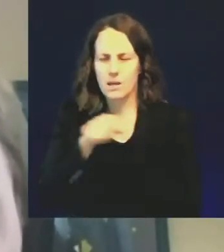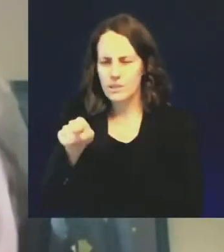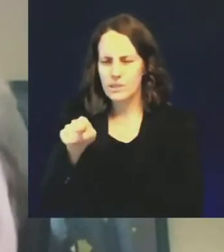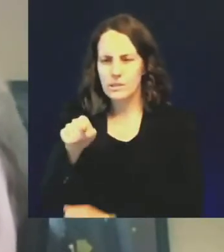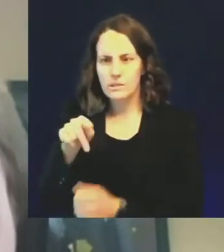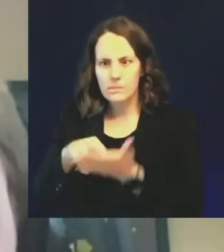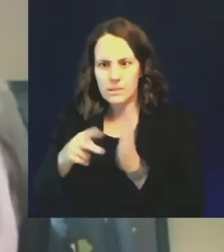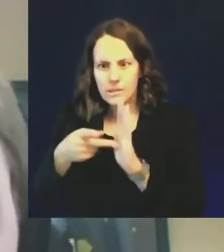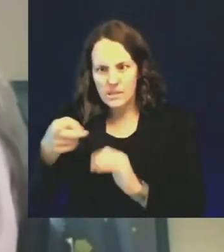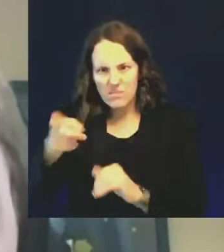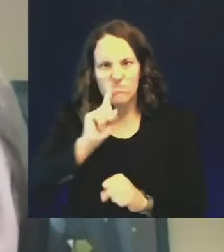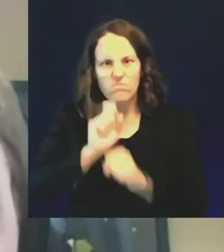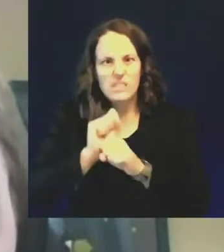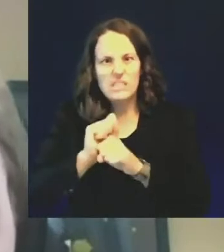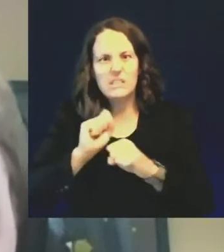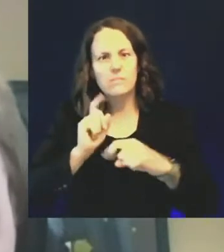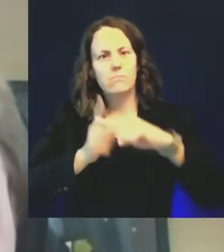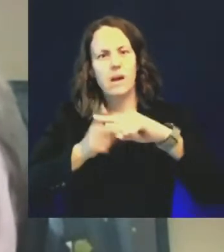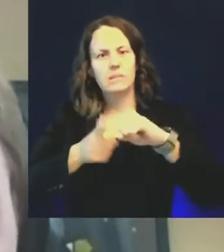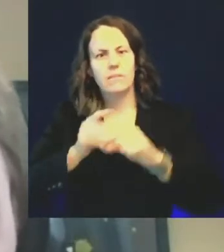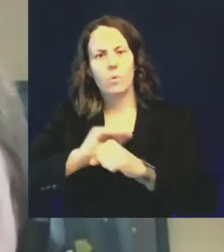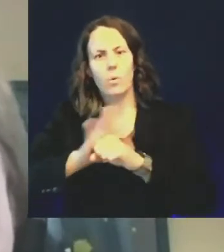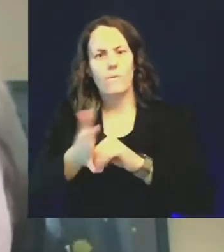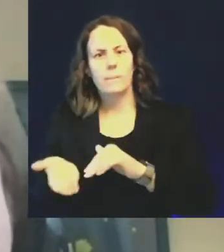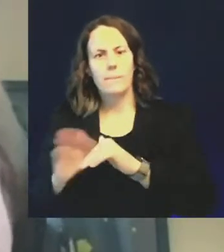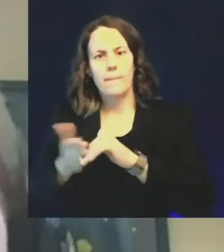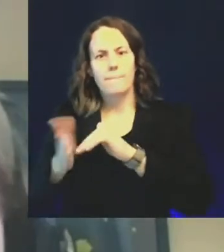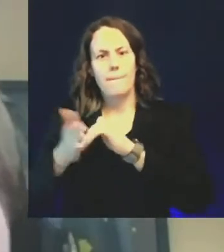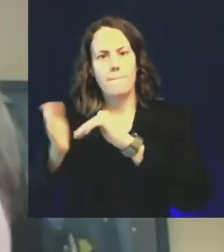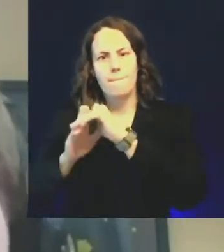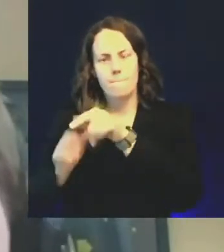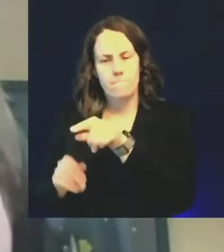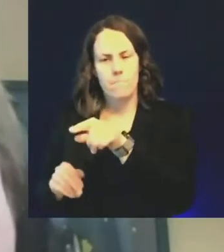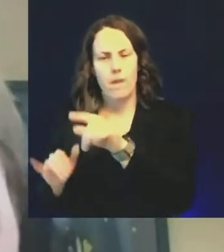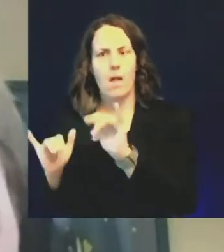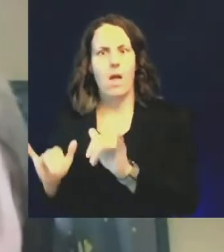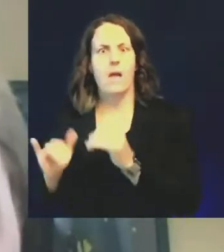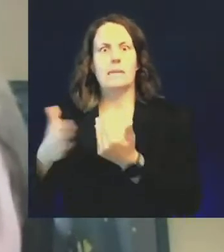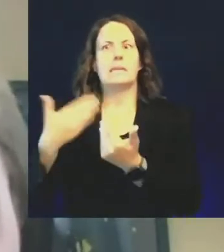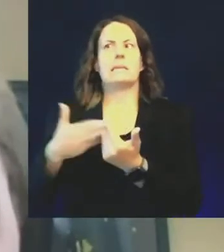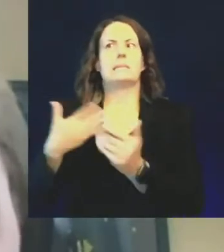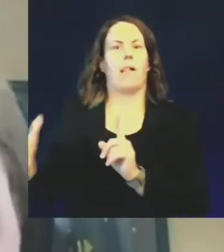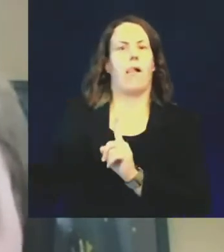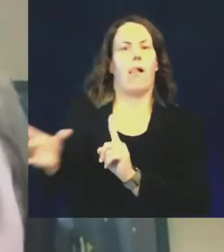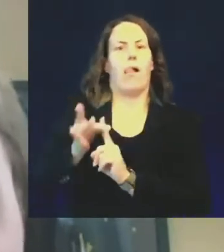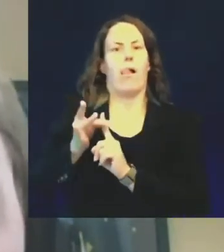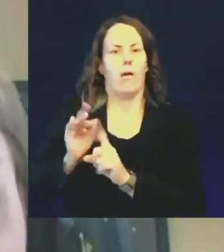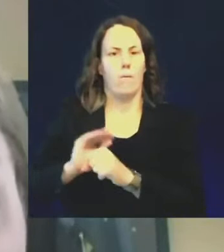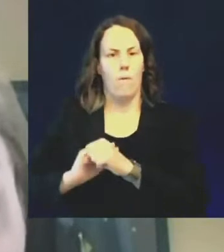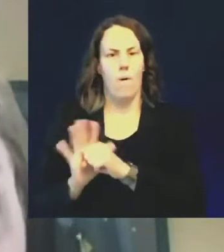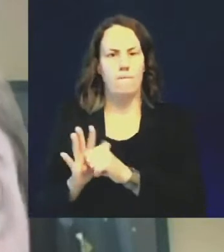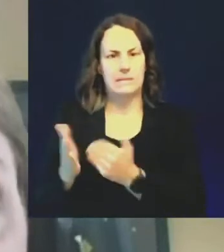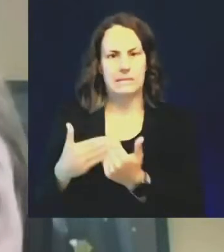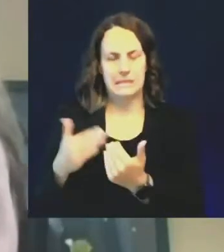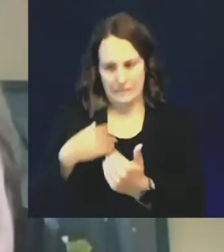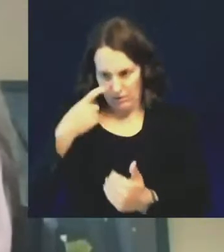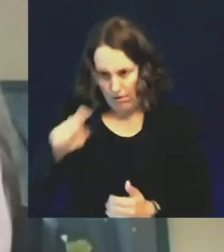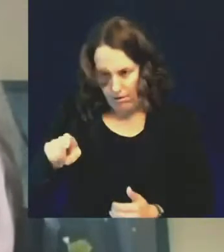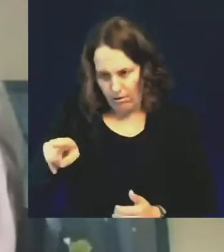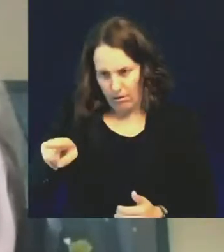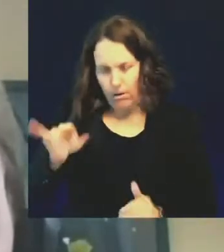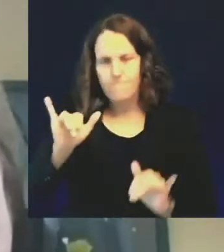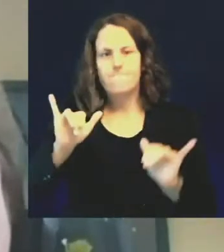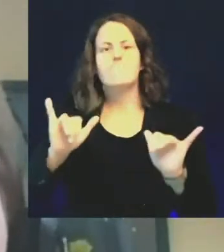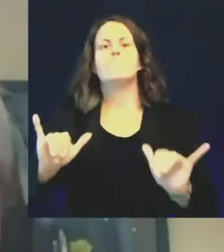to need to be a focus of our efforts. But the other thing that you see in these graphics as you